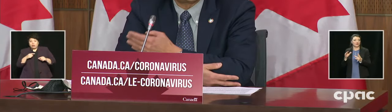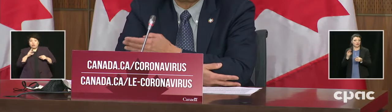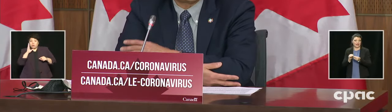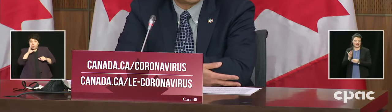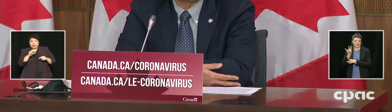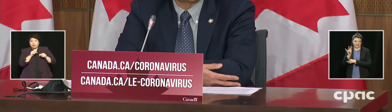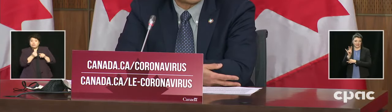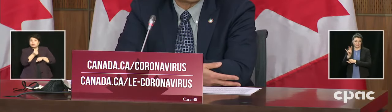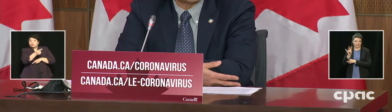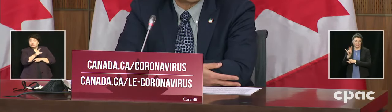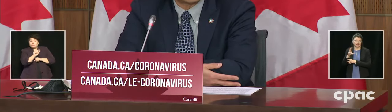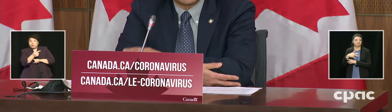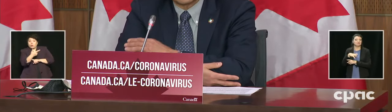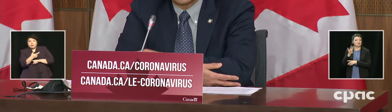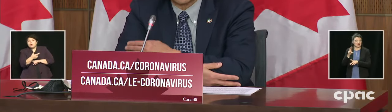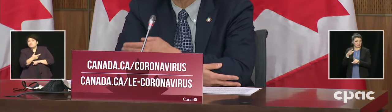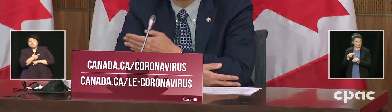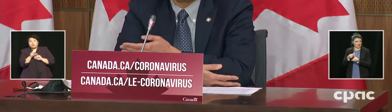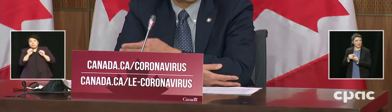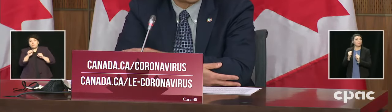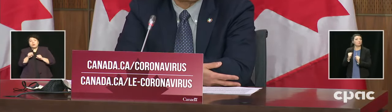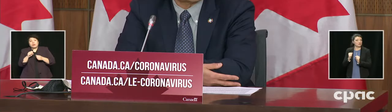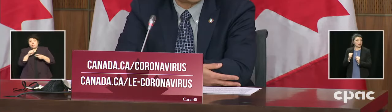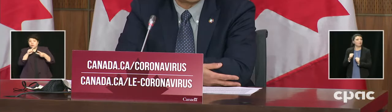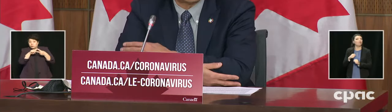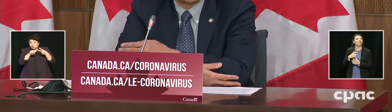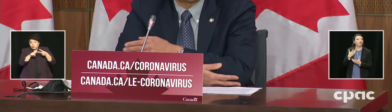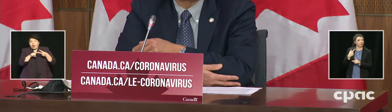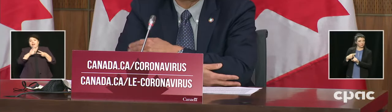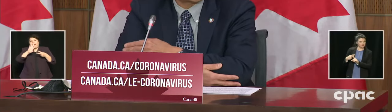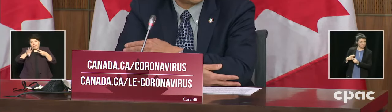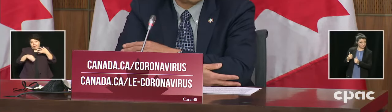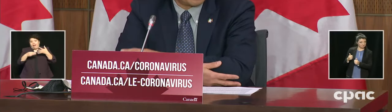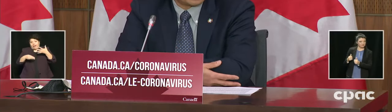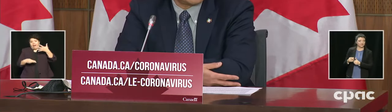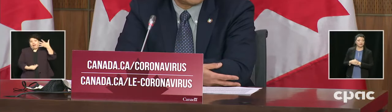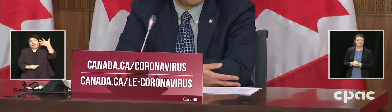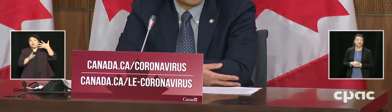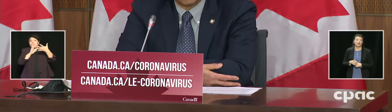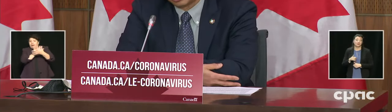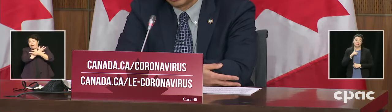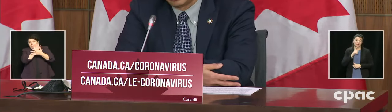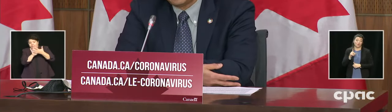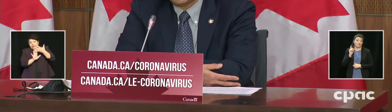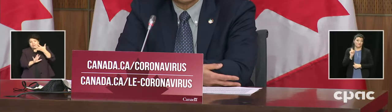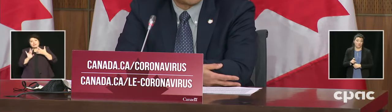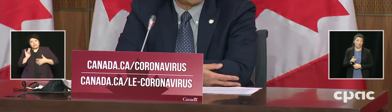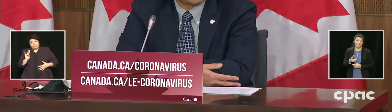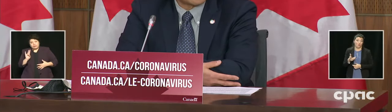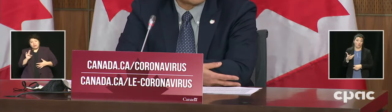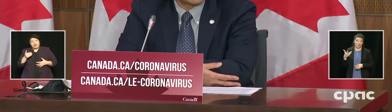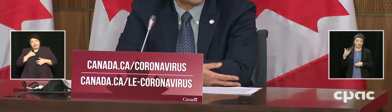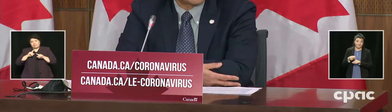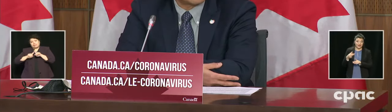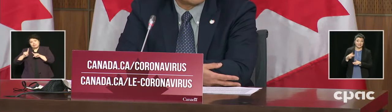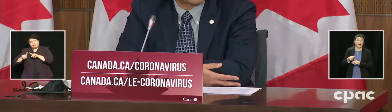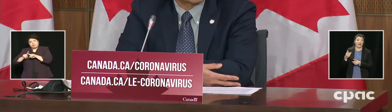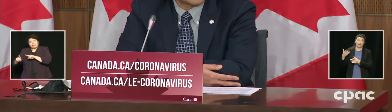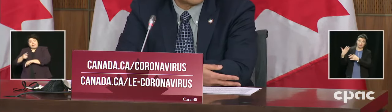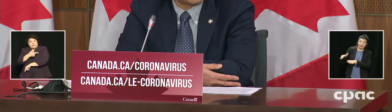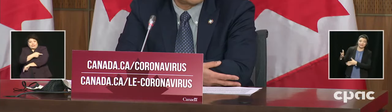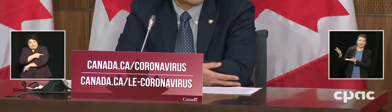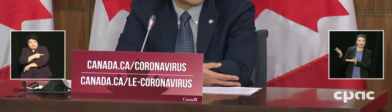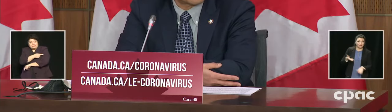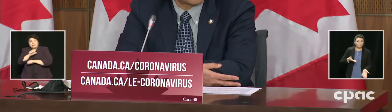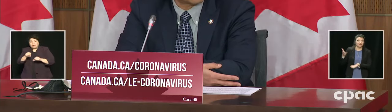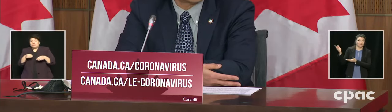they will be bringing other vaccines, or as they say, online as well as being a part of a suite of vaccines in which we'll be able to offer vaccination to Canadians. So